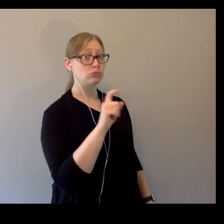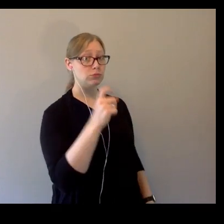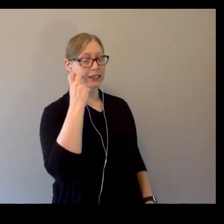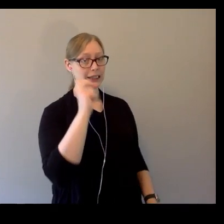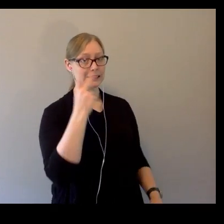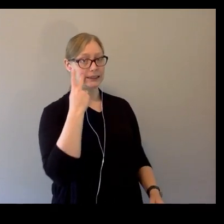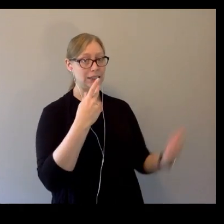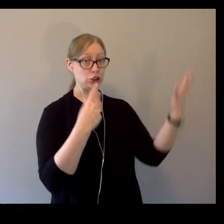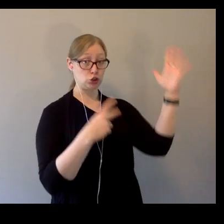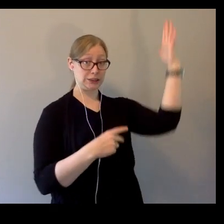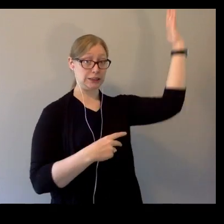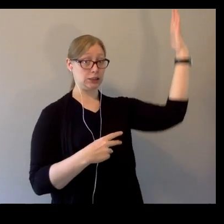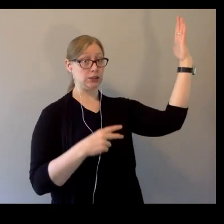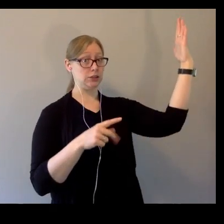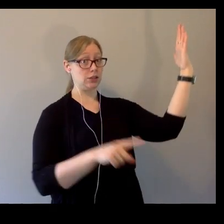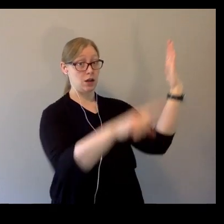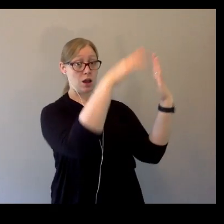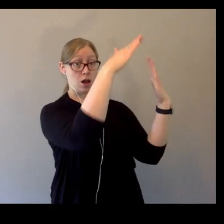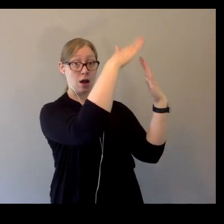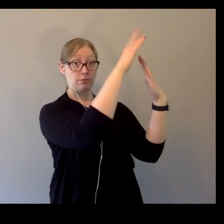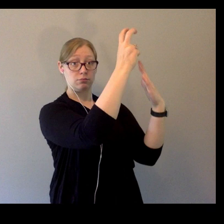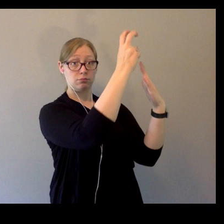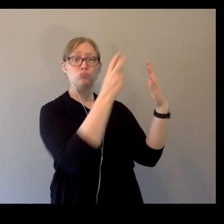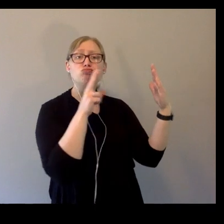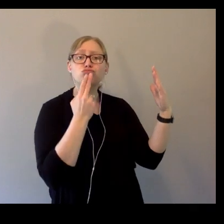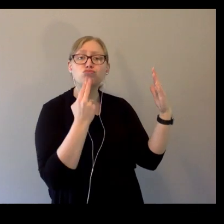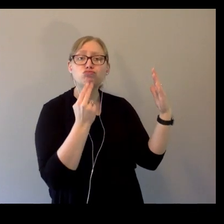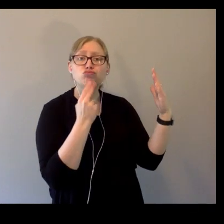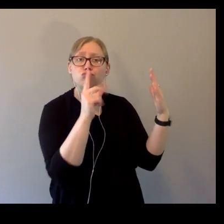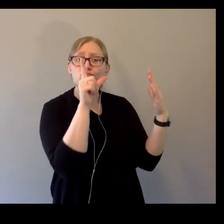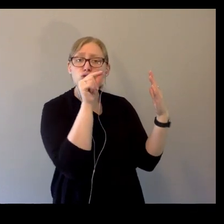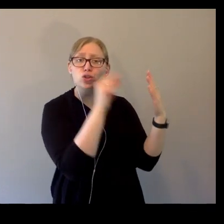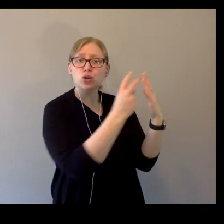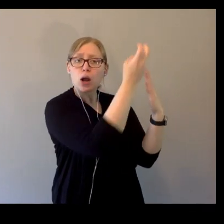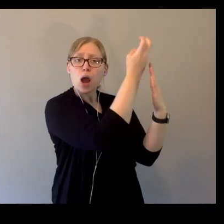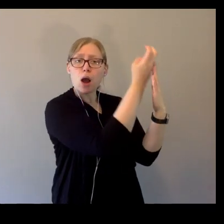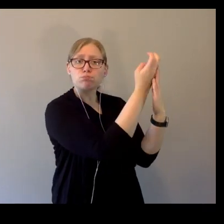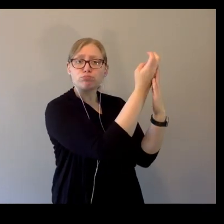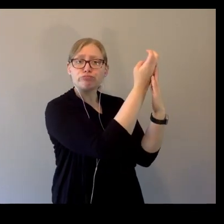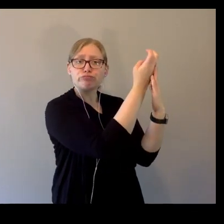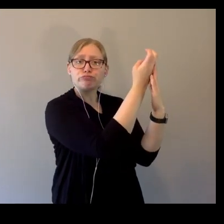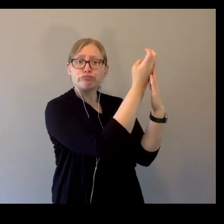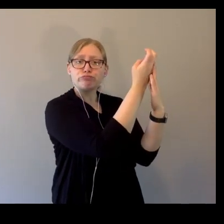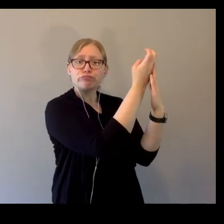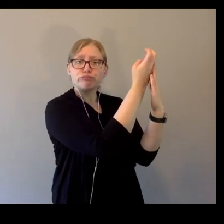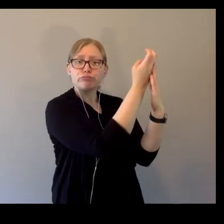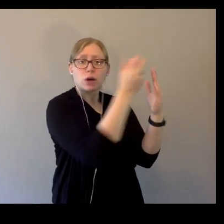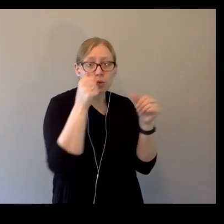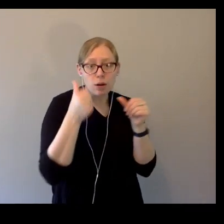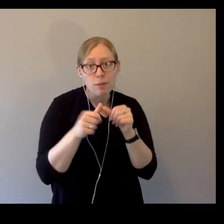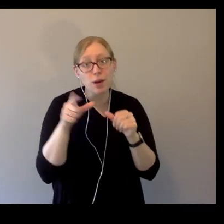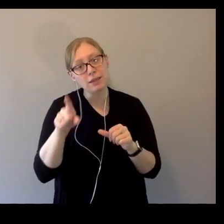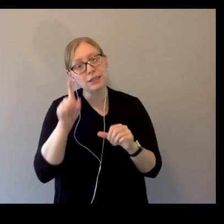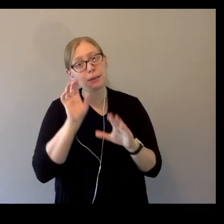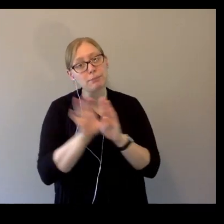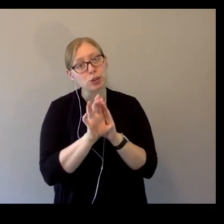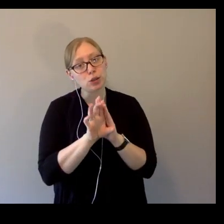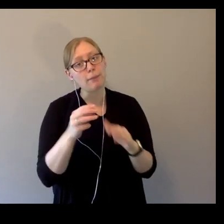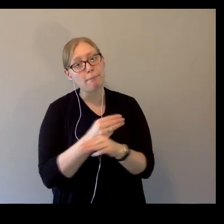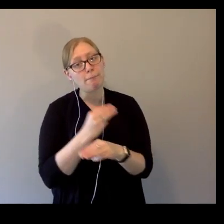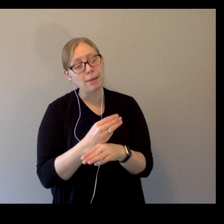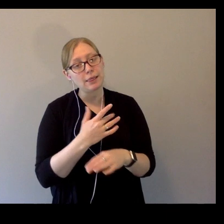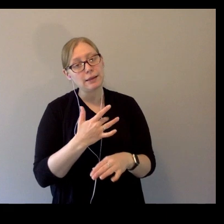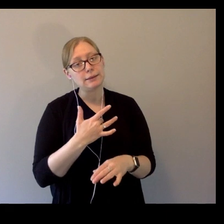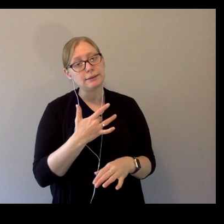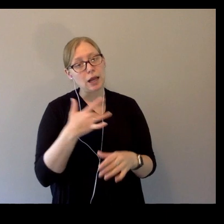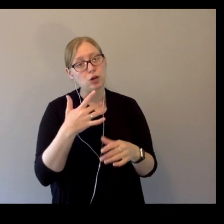in front of him, and then up at the top of the tree there's a cute little bird. So remember, this is a picture, but in math we prefer diagrams, so I'm going